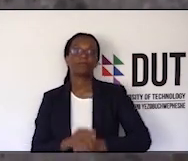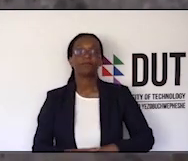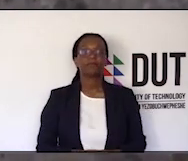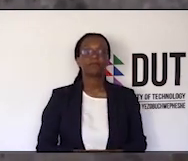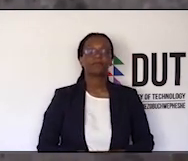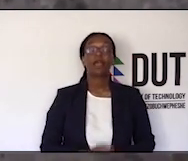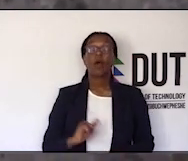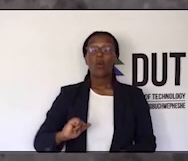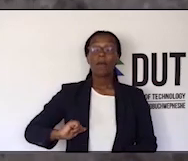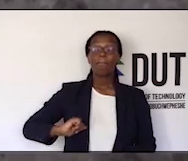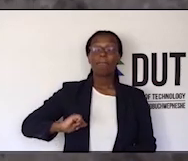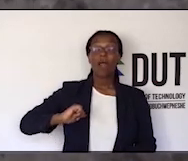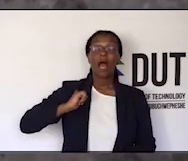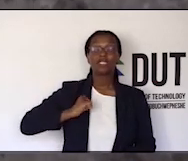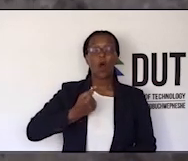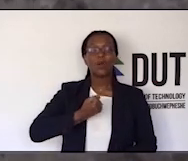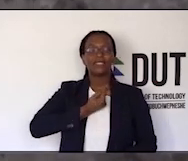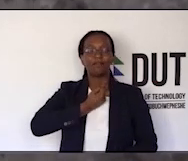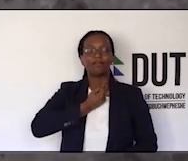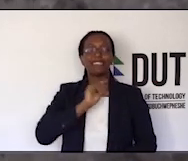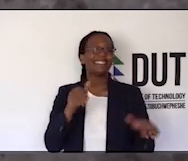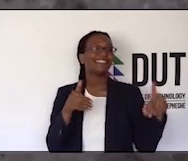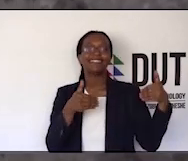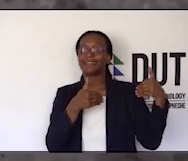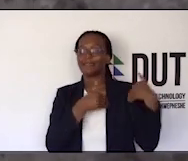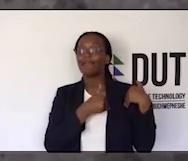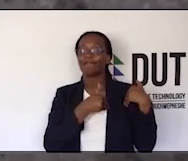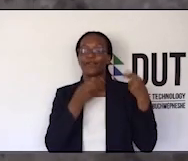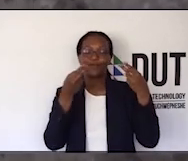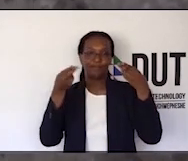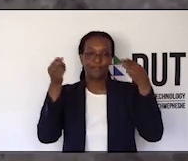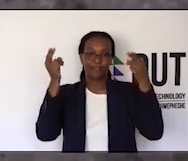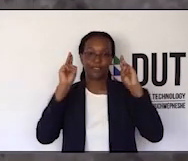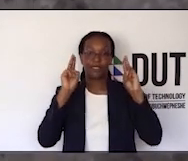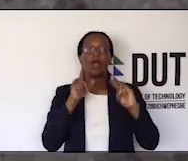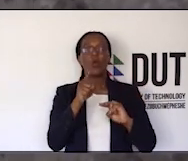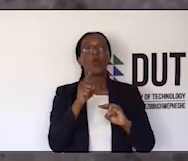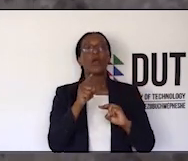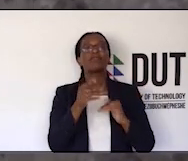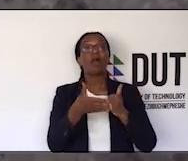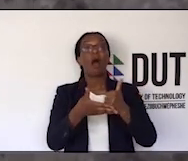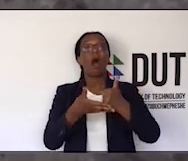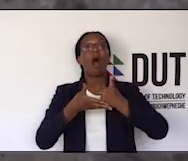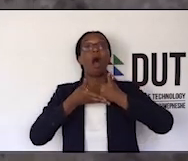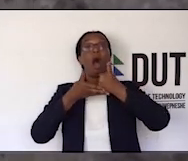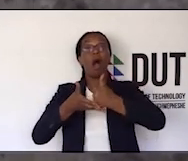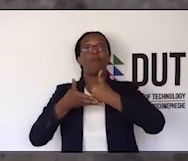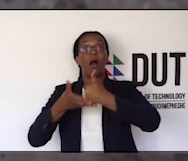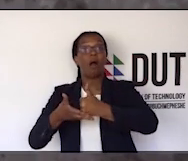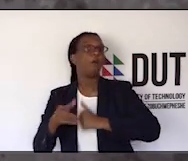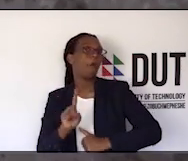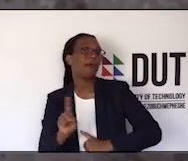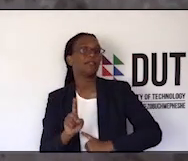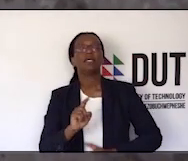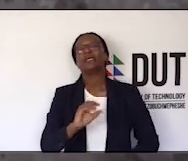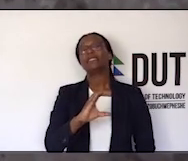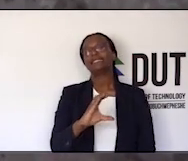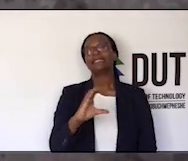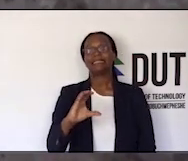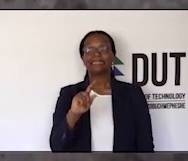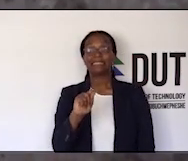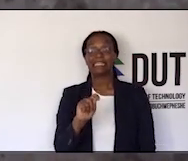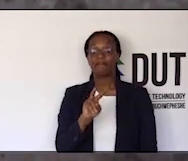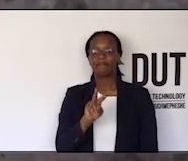We pride ourselves as a safe campus. This with the assistance of CCTV camera